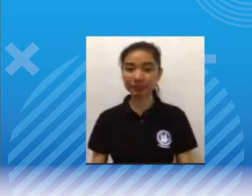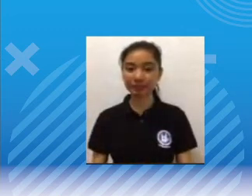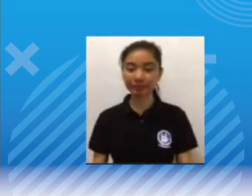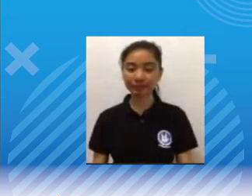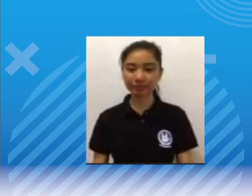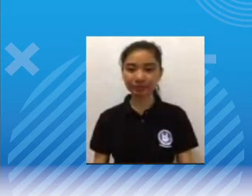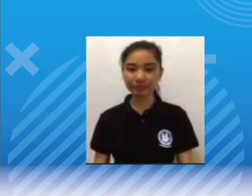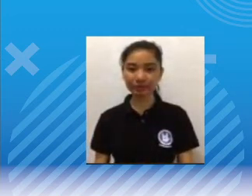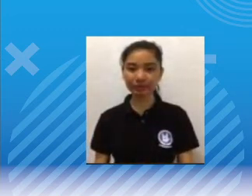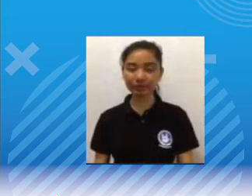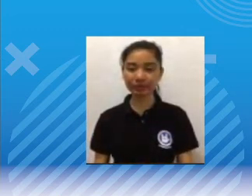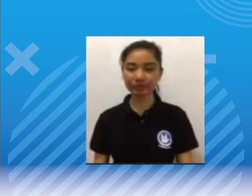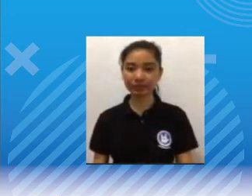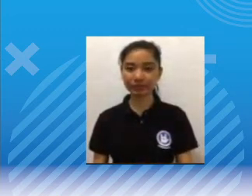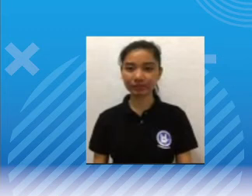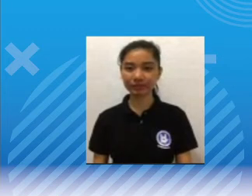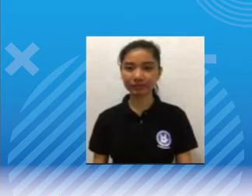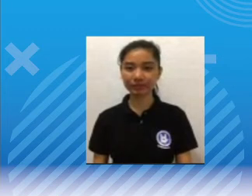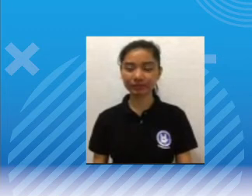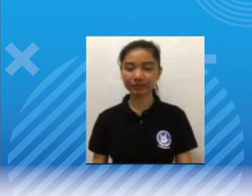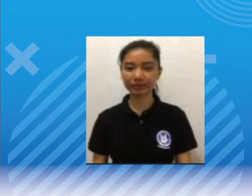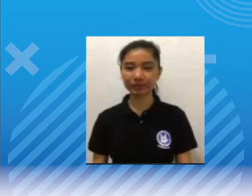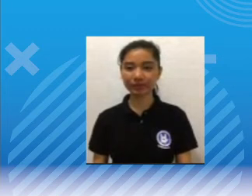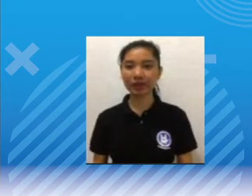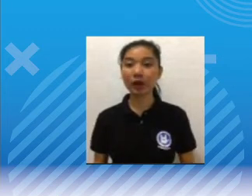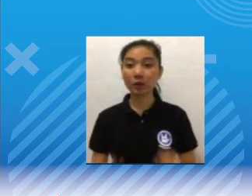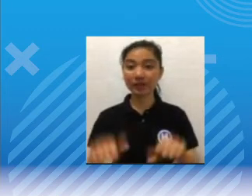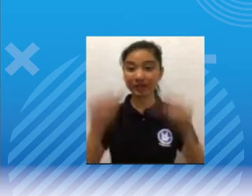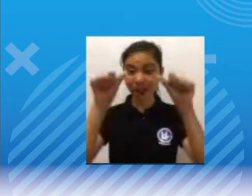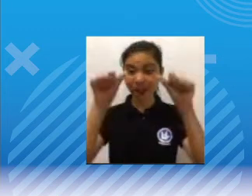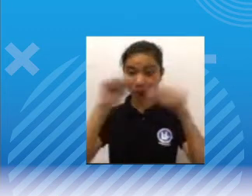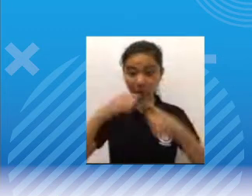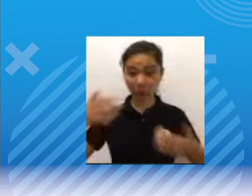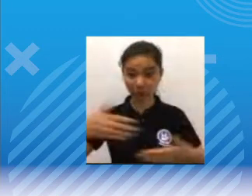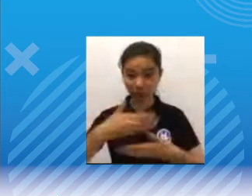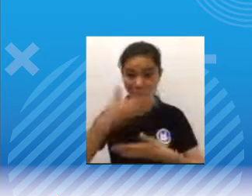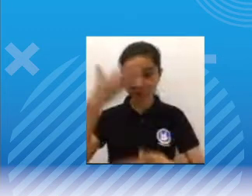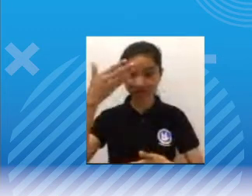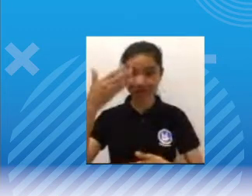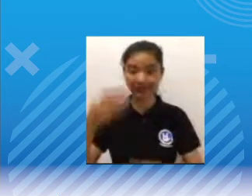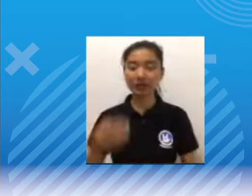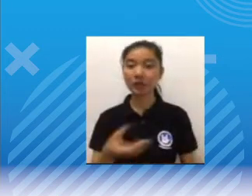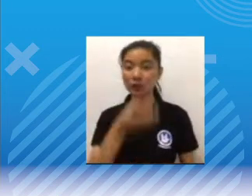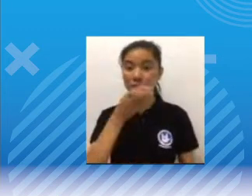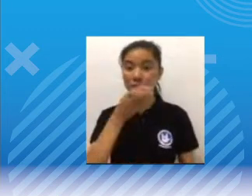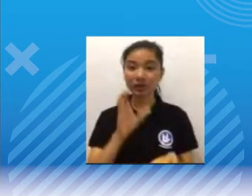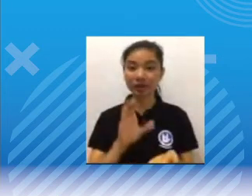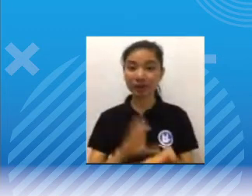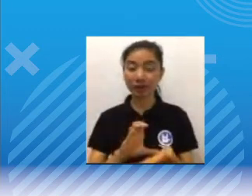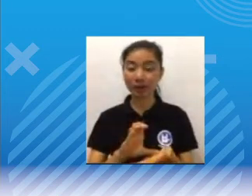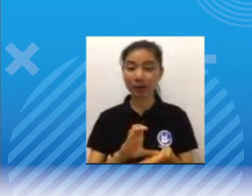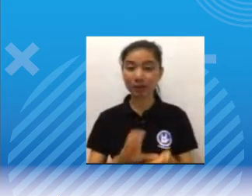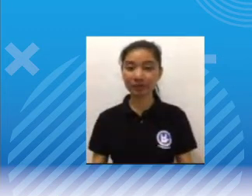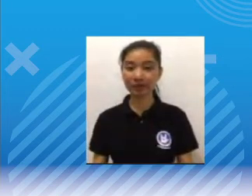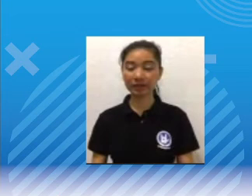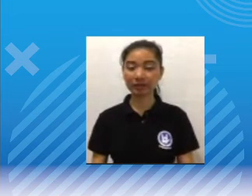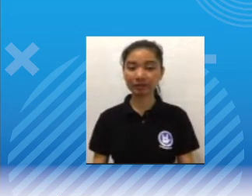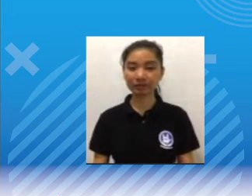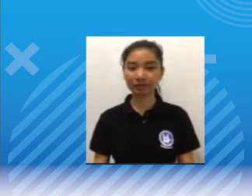Or kung yun nga po, kung pwede natin i-post ang ating mga questions and insights sa comments portion ng live stream, or kung gusto po